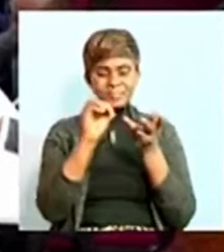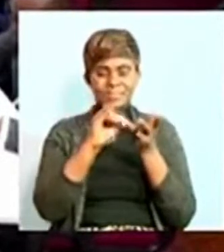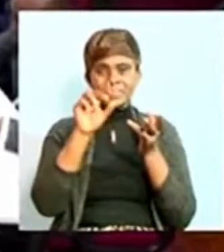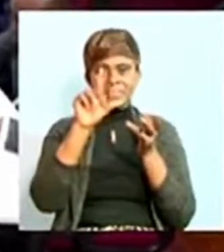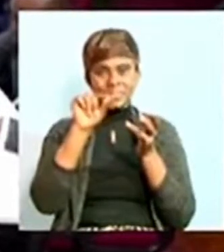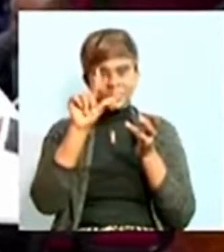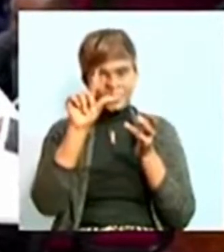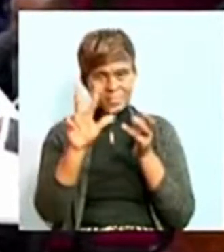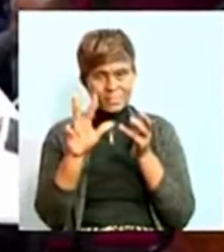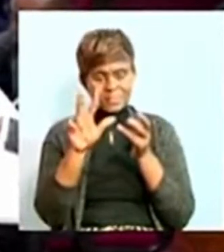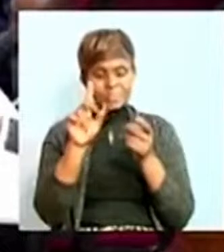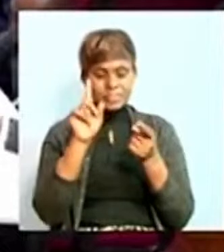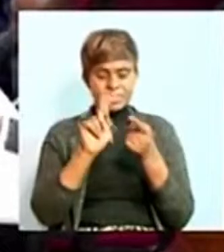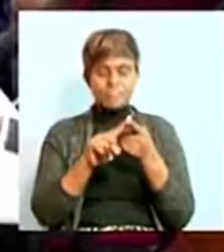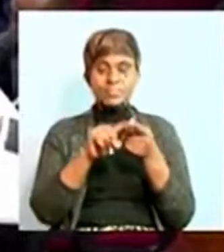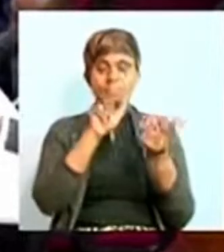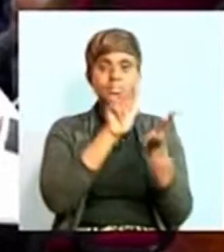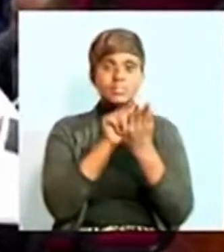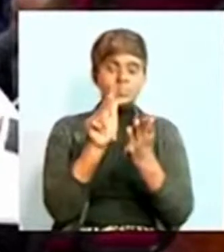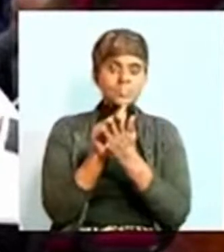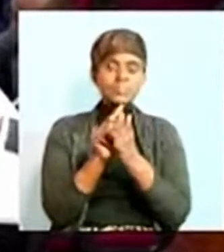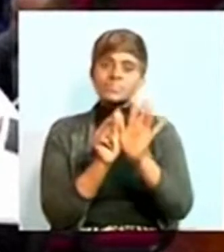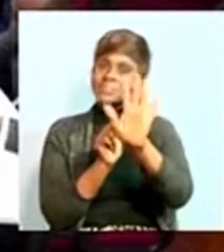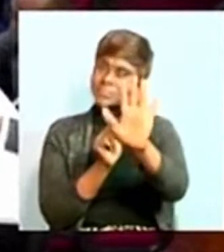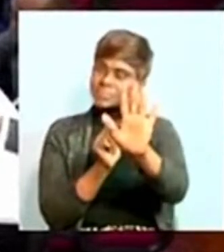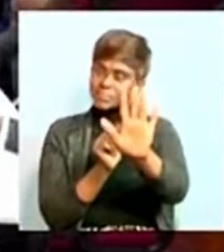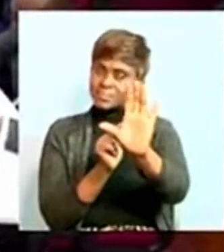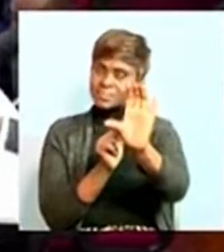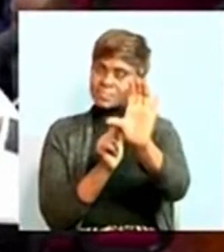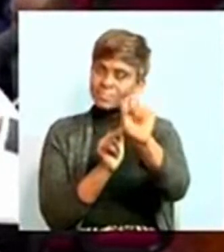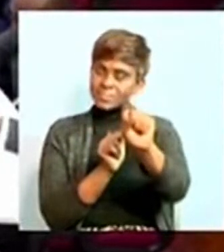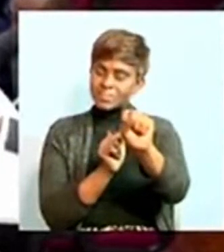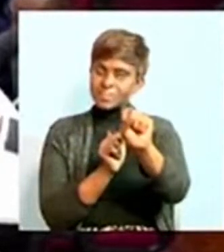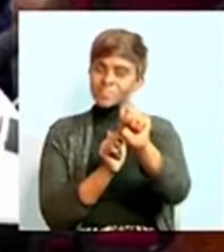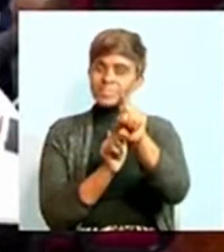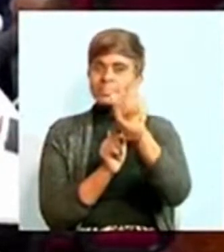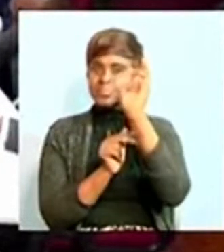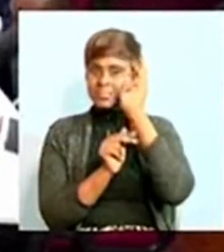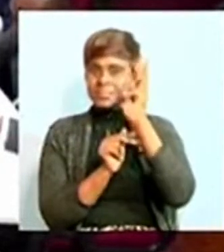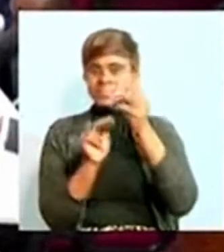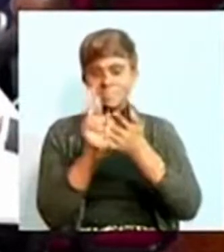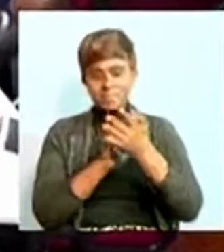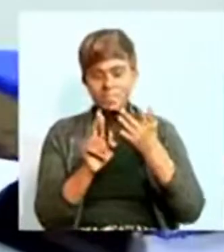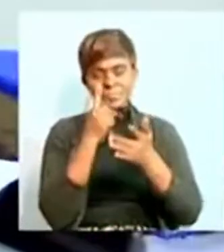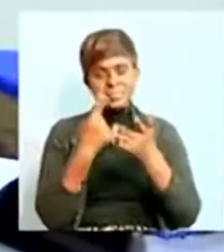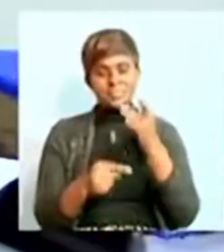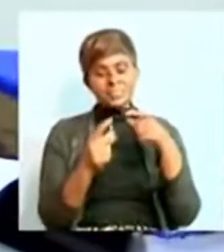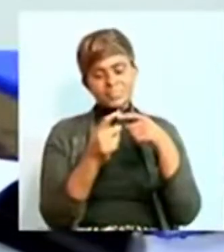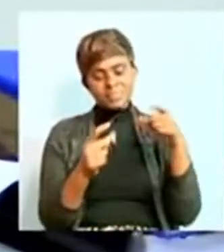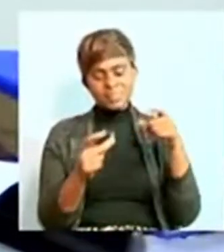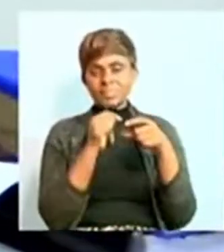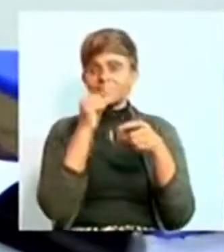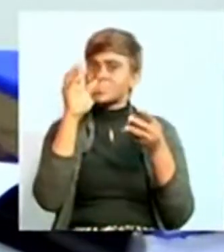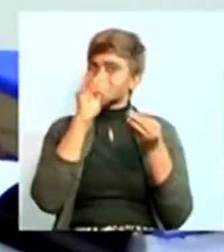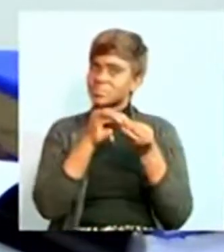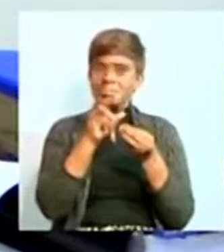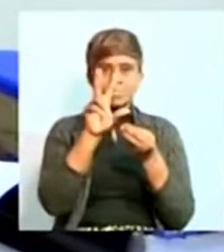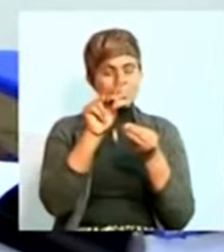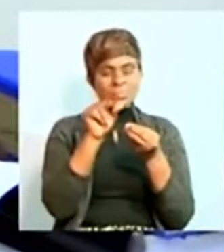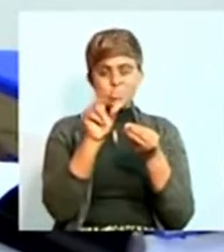2023. Then the date of signing and approving. CS, you read what is on the voucher, don't add.